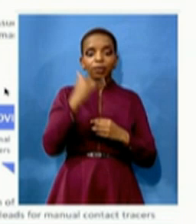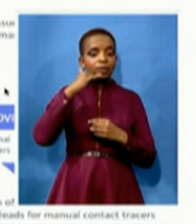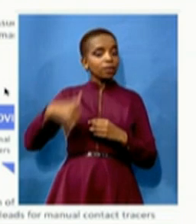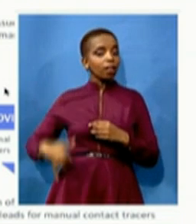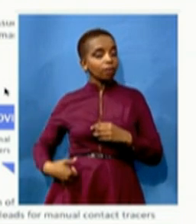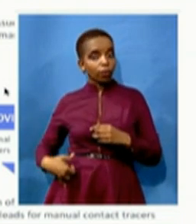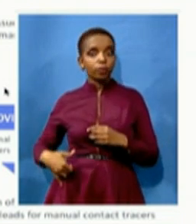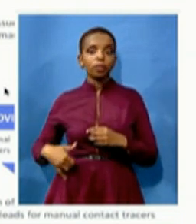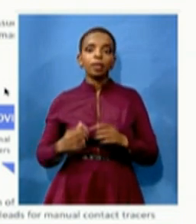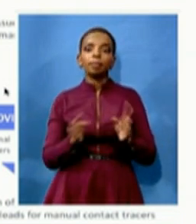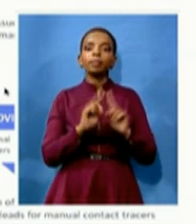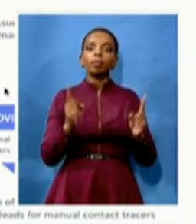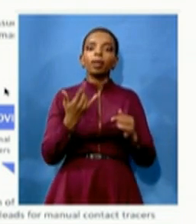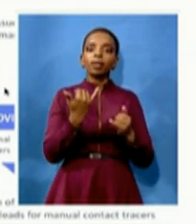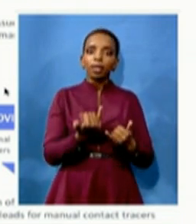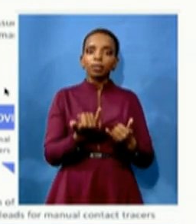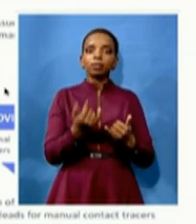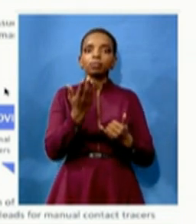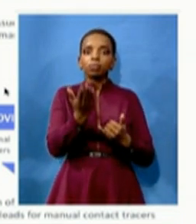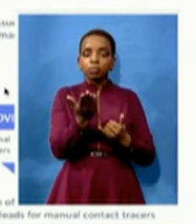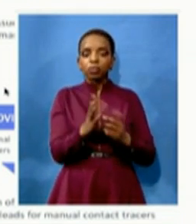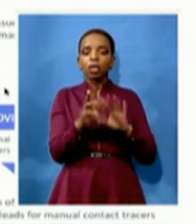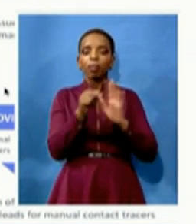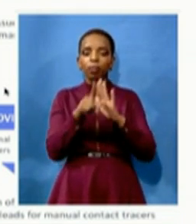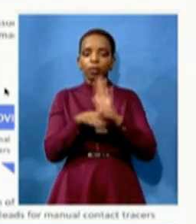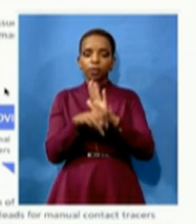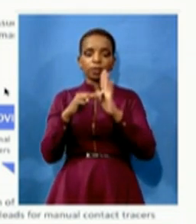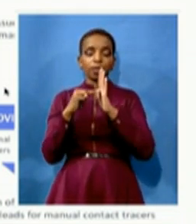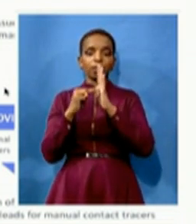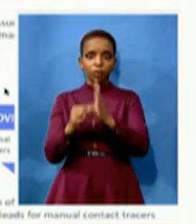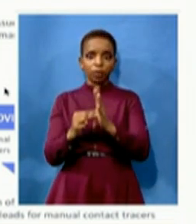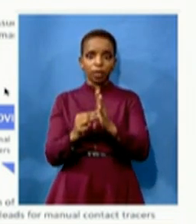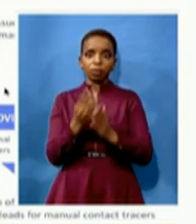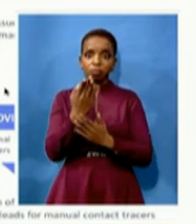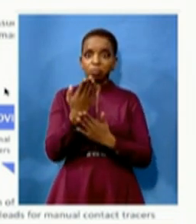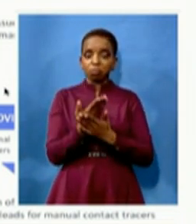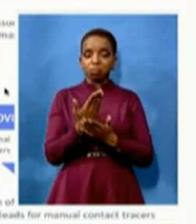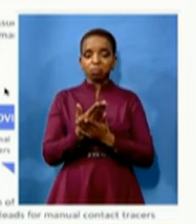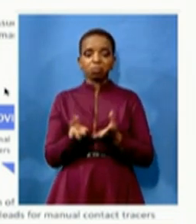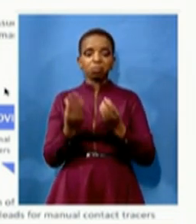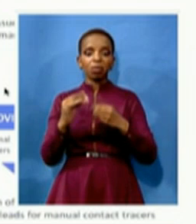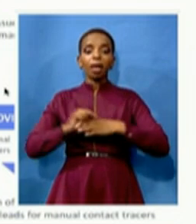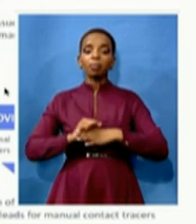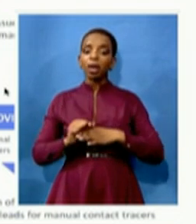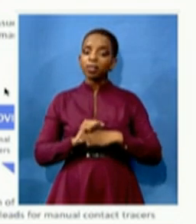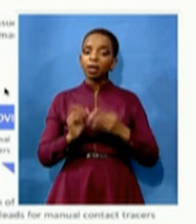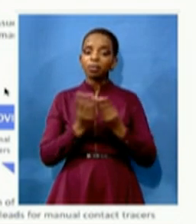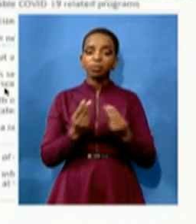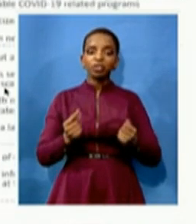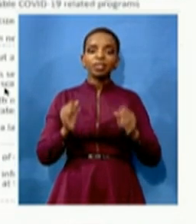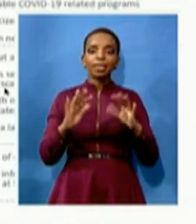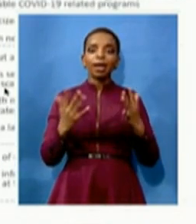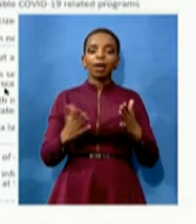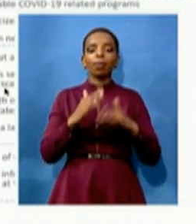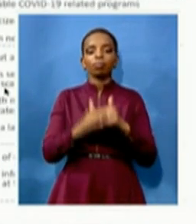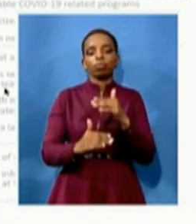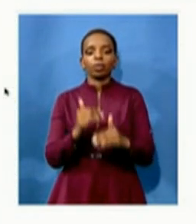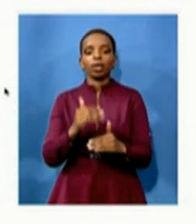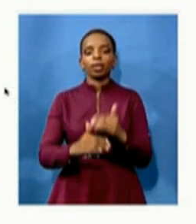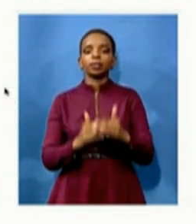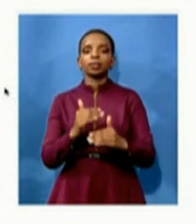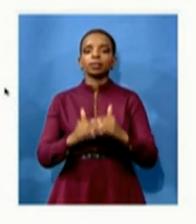from this model, as well as the practical solutions on how to address these challenges, to have